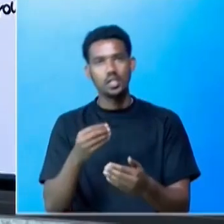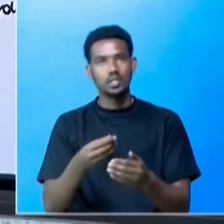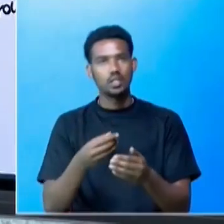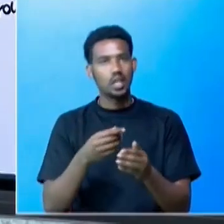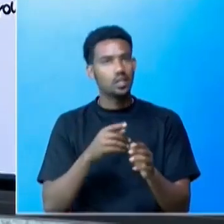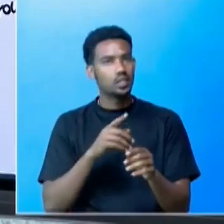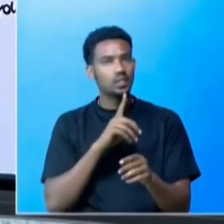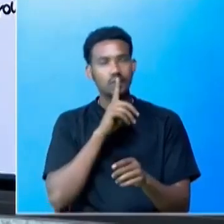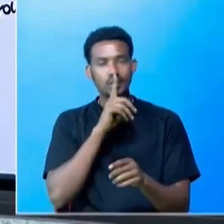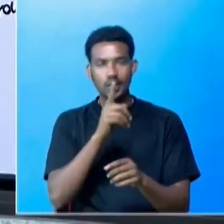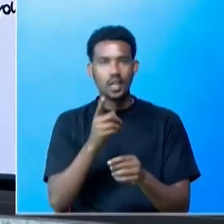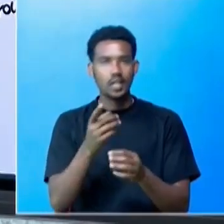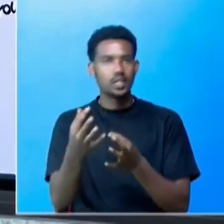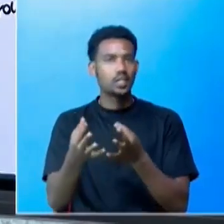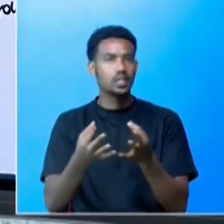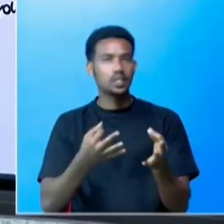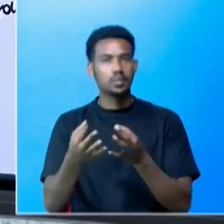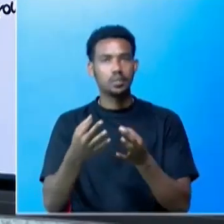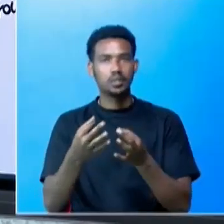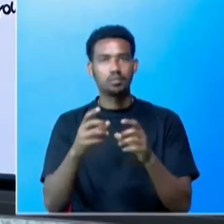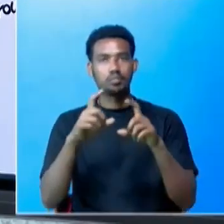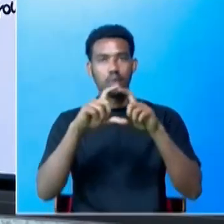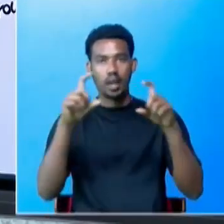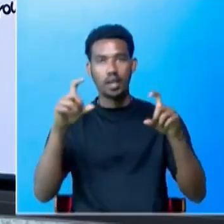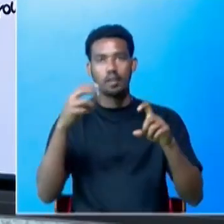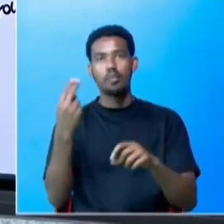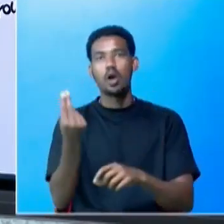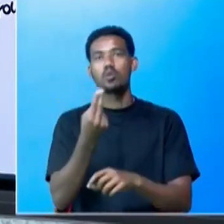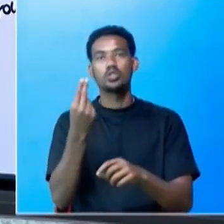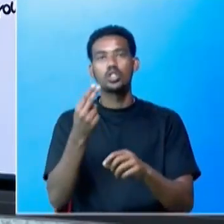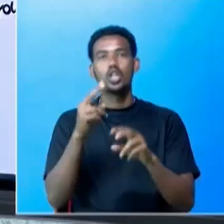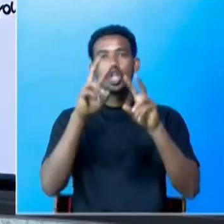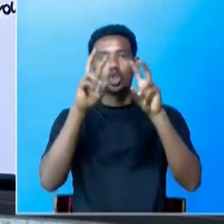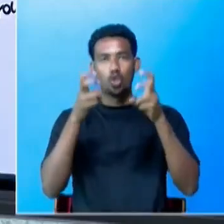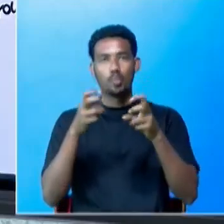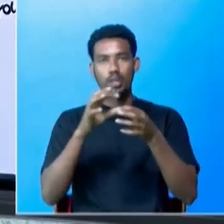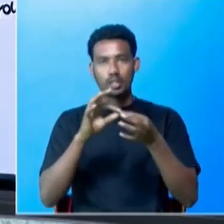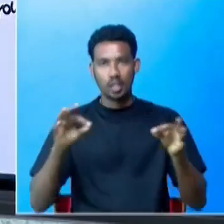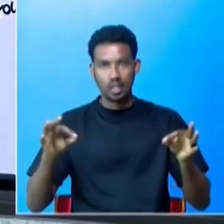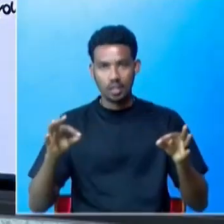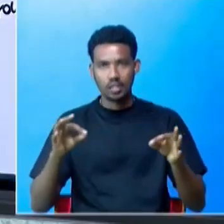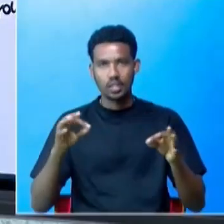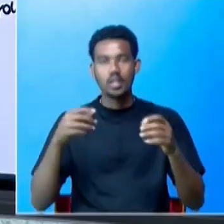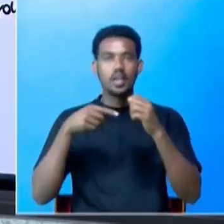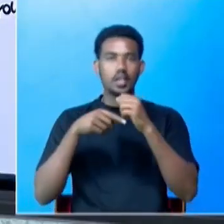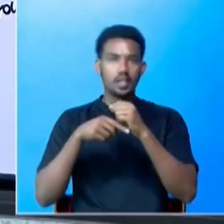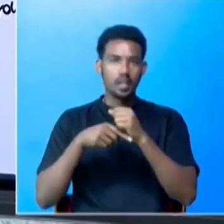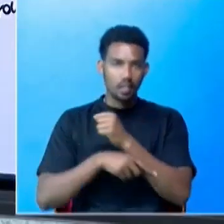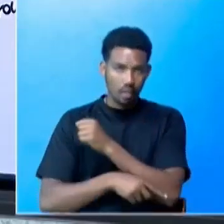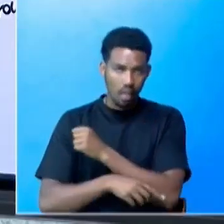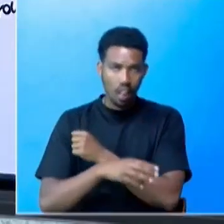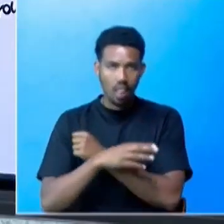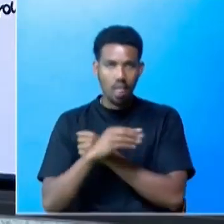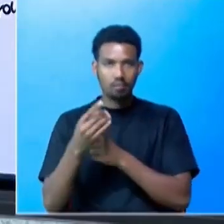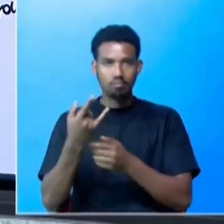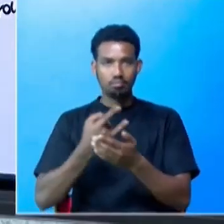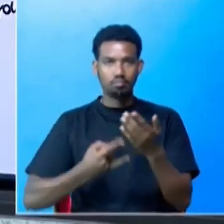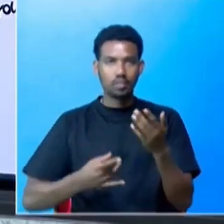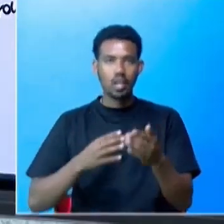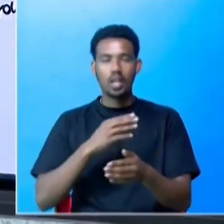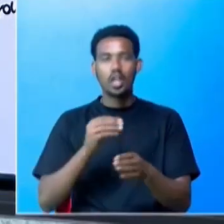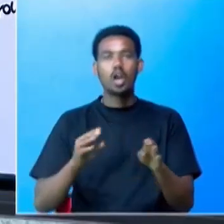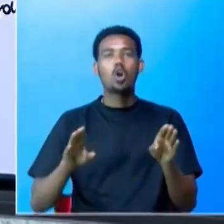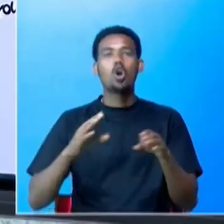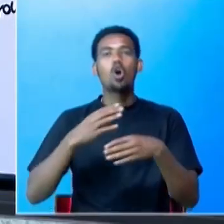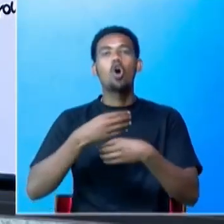descriptive paragraph by using topic sentence, detail, and conclusion